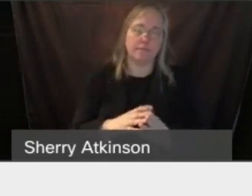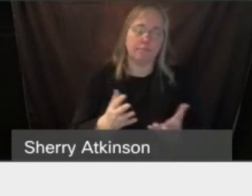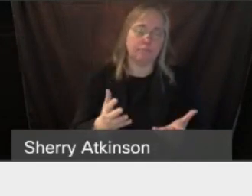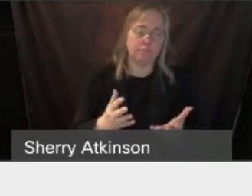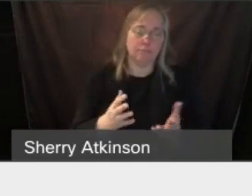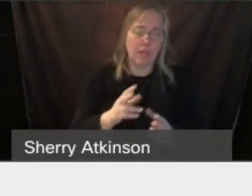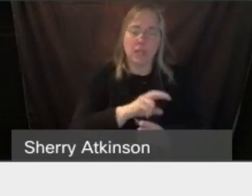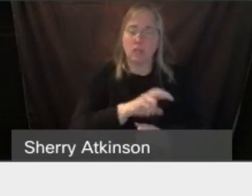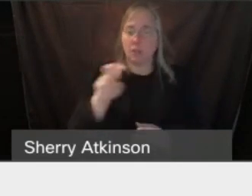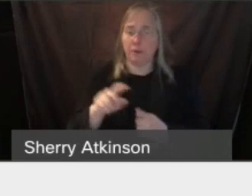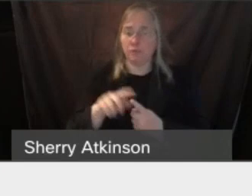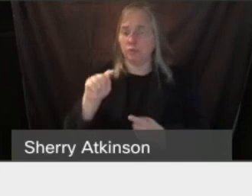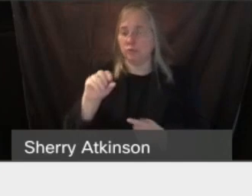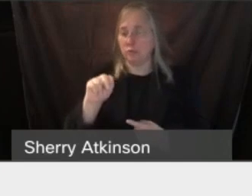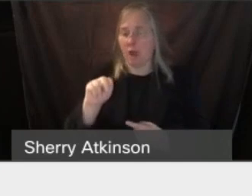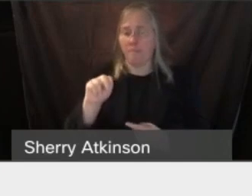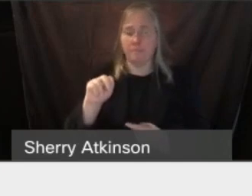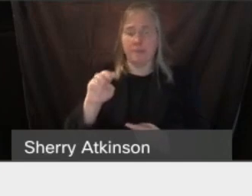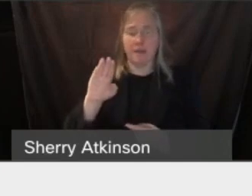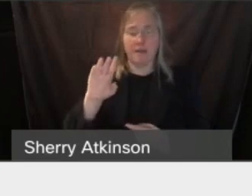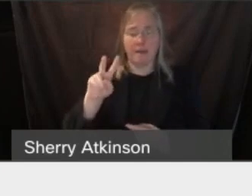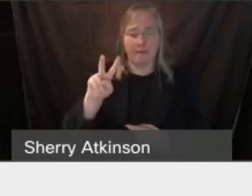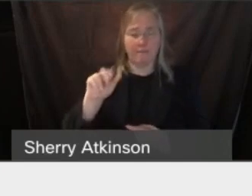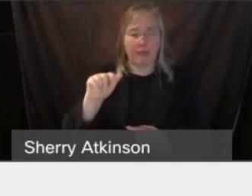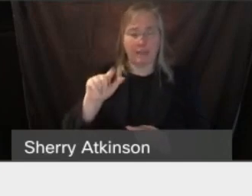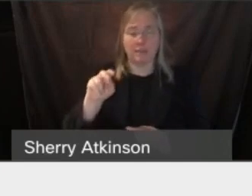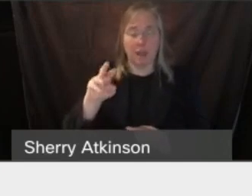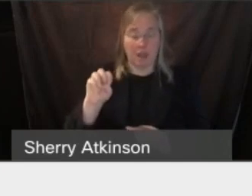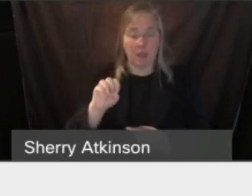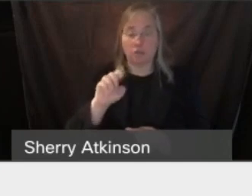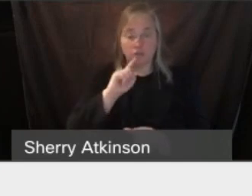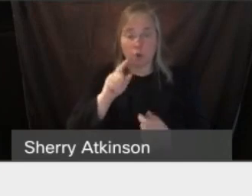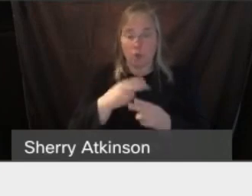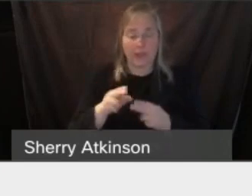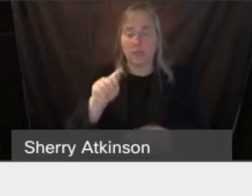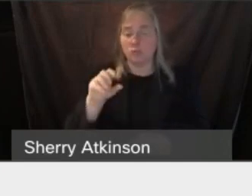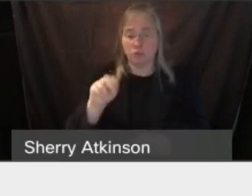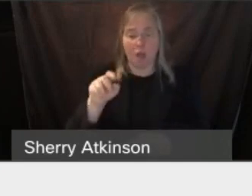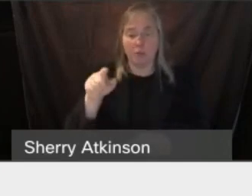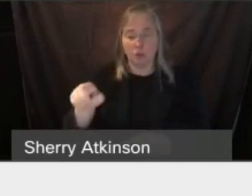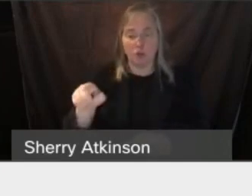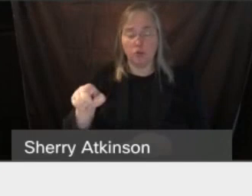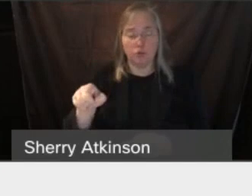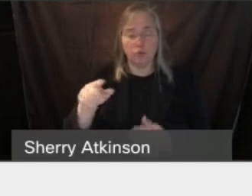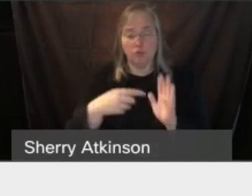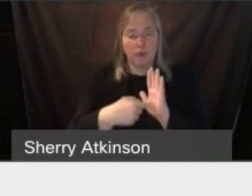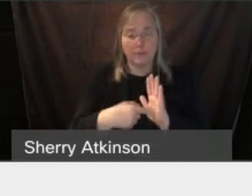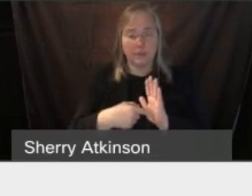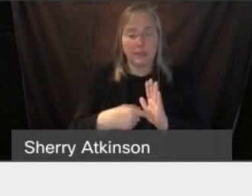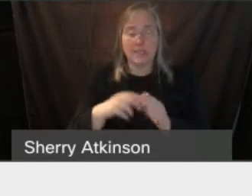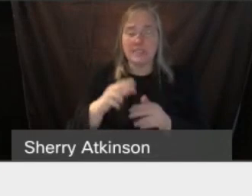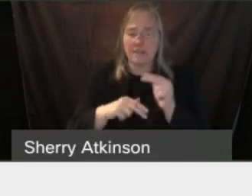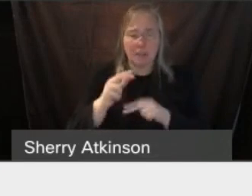Jump over to Tom Ballantyne real quick. Tom, you represent the development